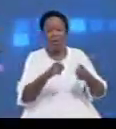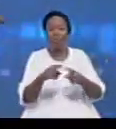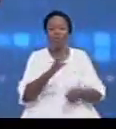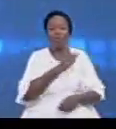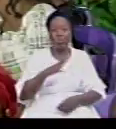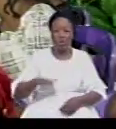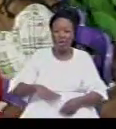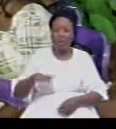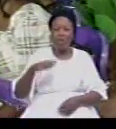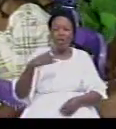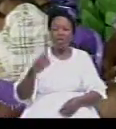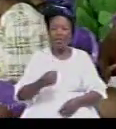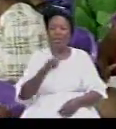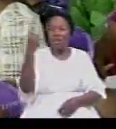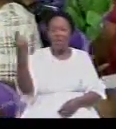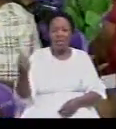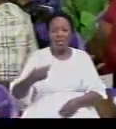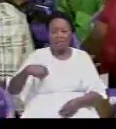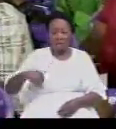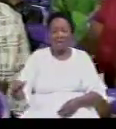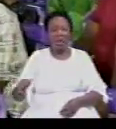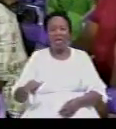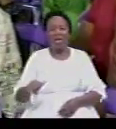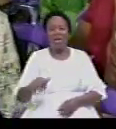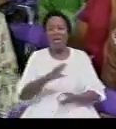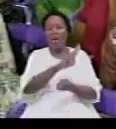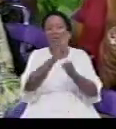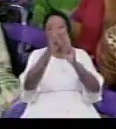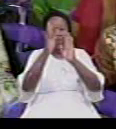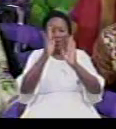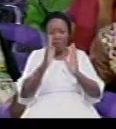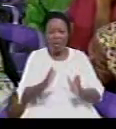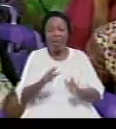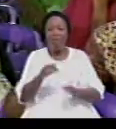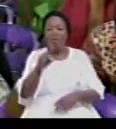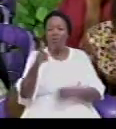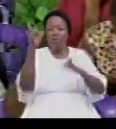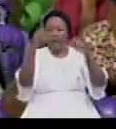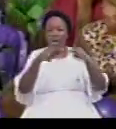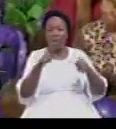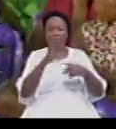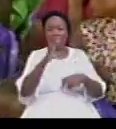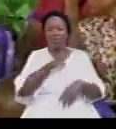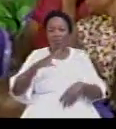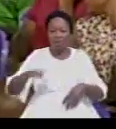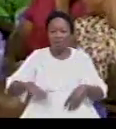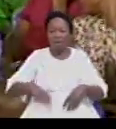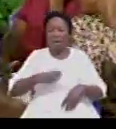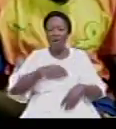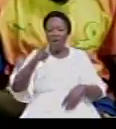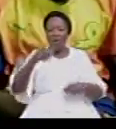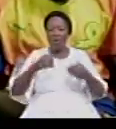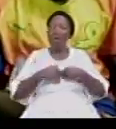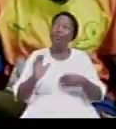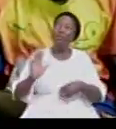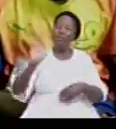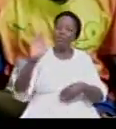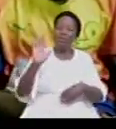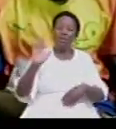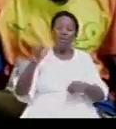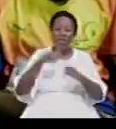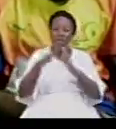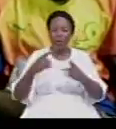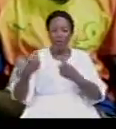the eternal Redeemer. You come to Christ and you have him in your